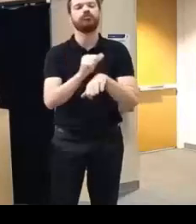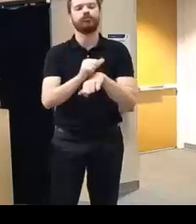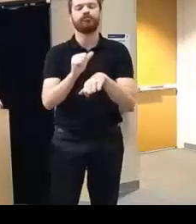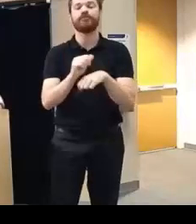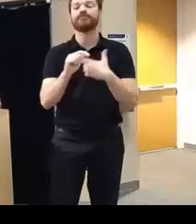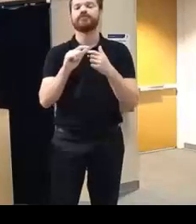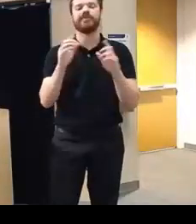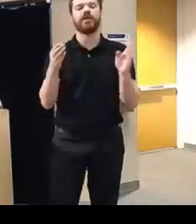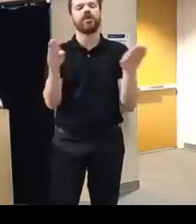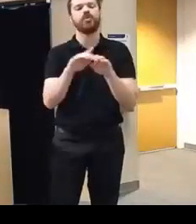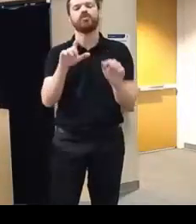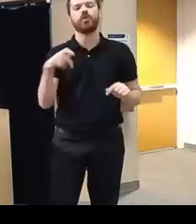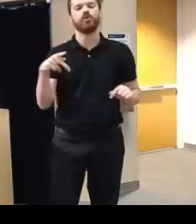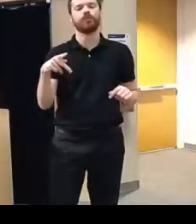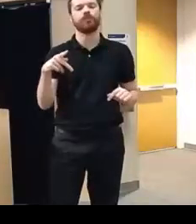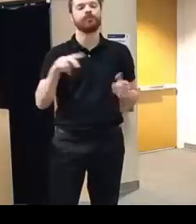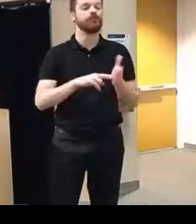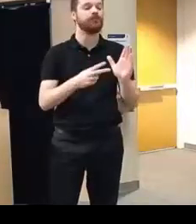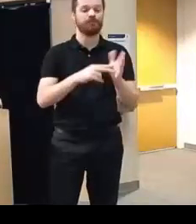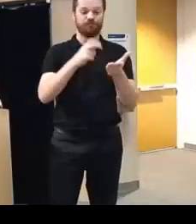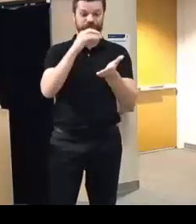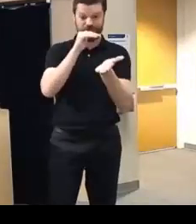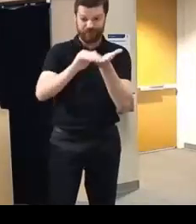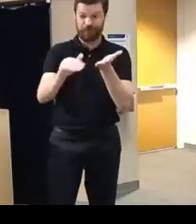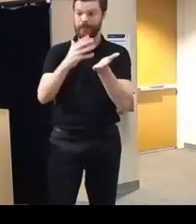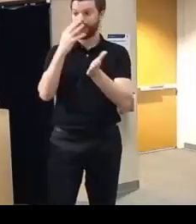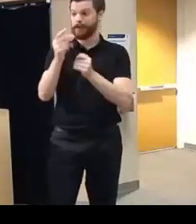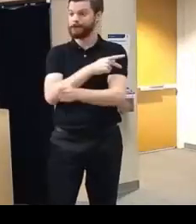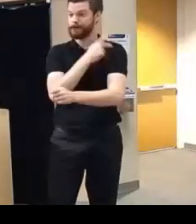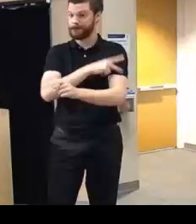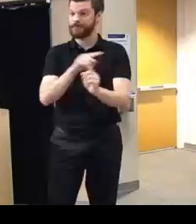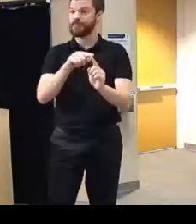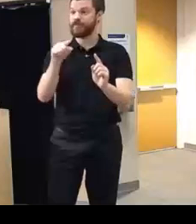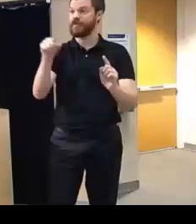the loop when patients are transitioning from outpatient to inpatient and inpatient to outpatient?